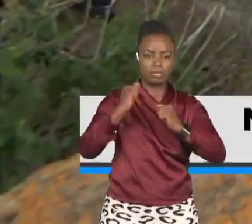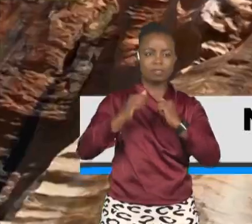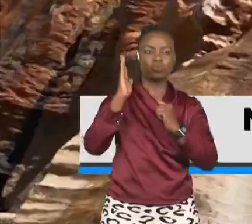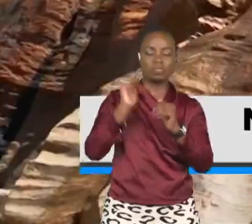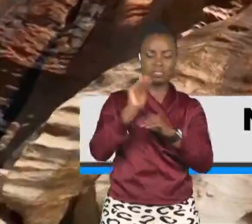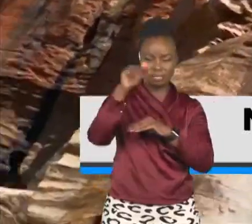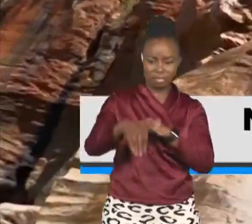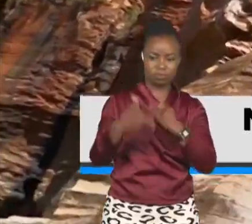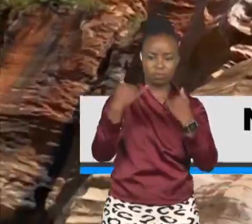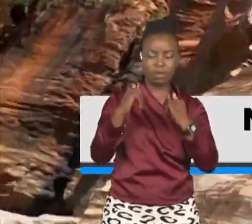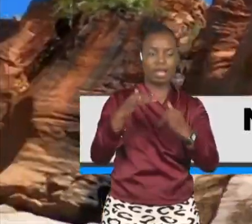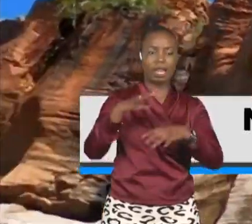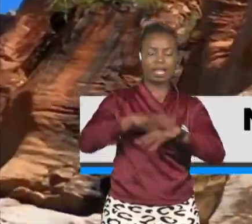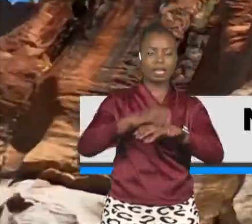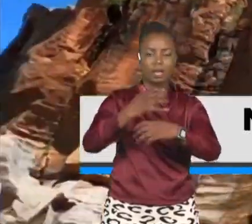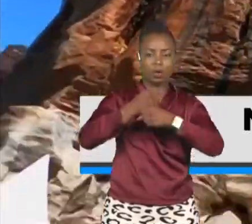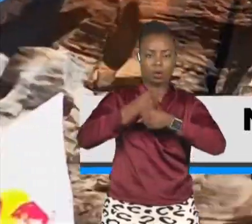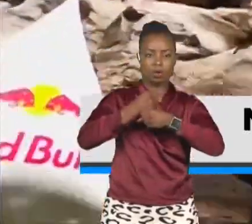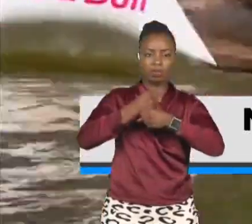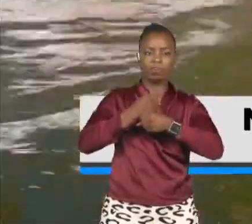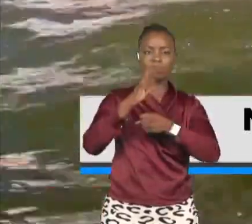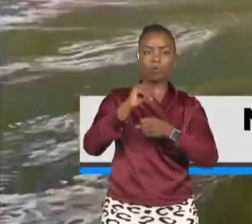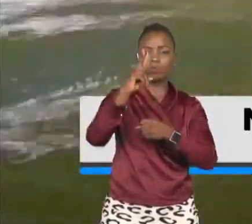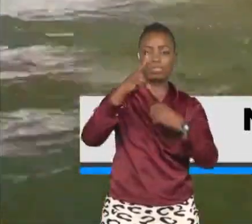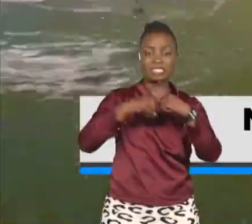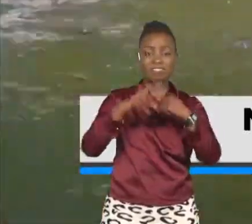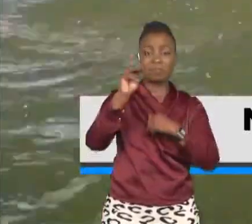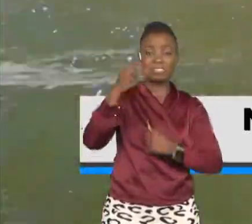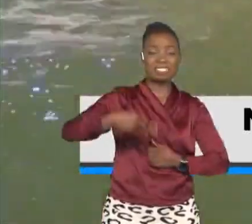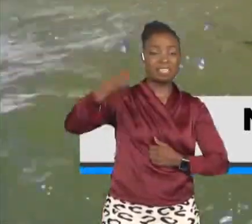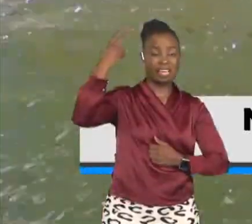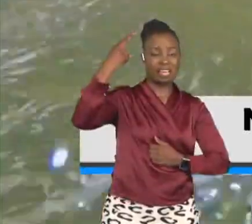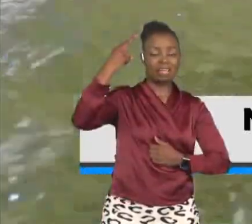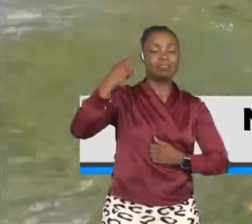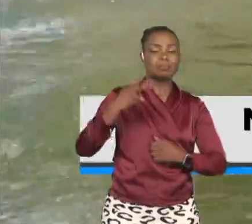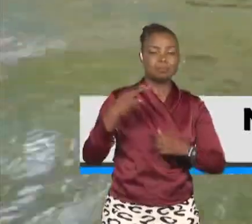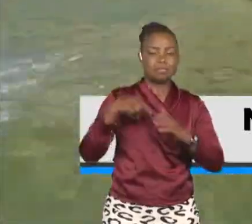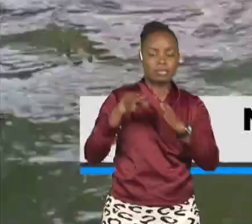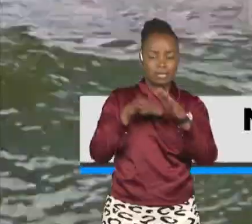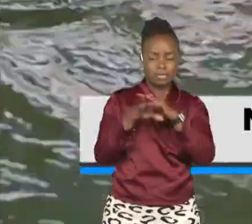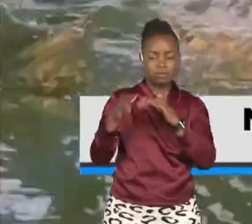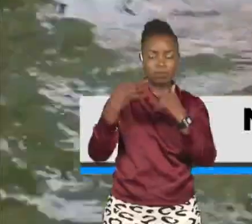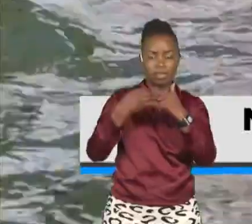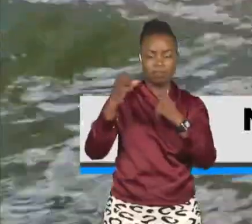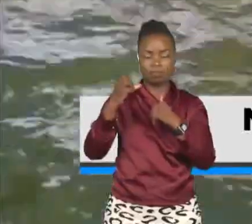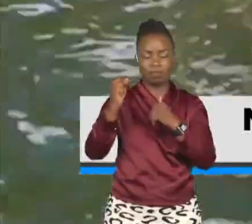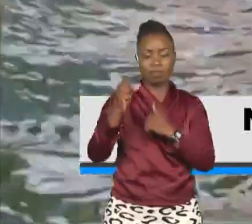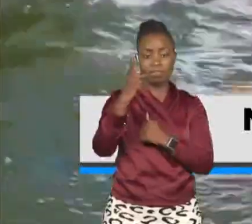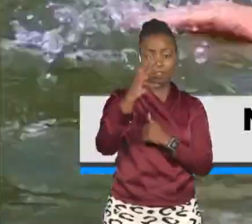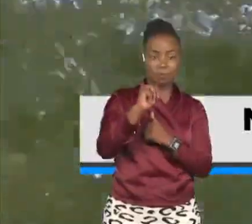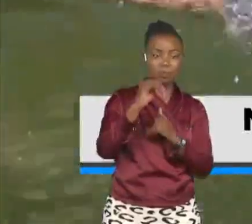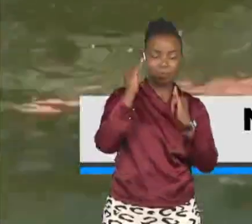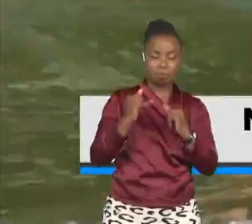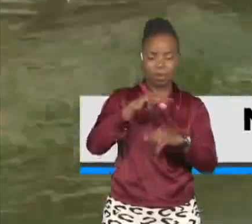gain confidence for the acrobatic free falls from up to 27 meters at speeds in excess of 85 kilometers per